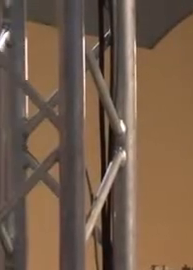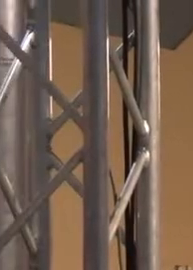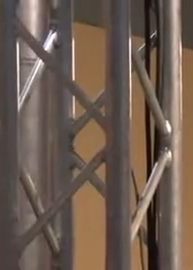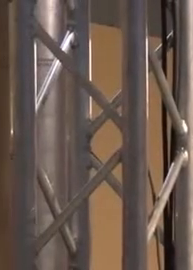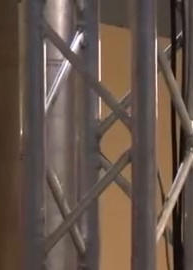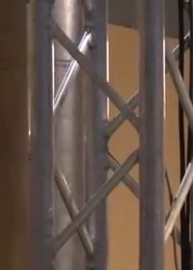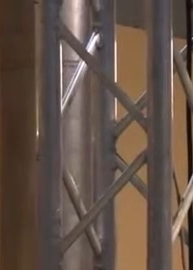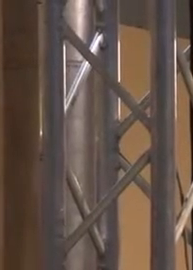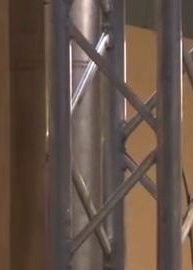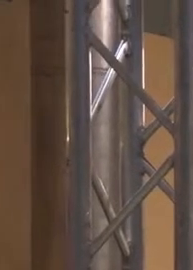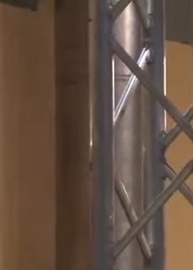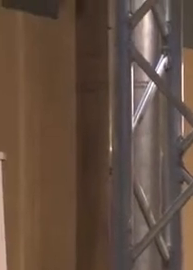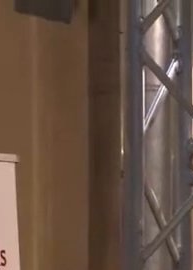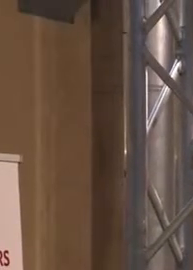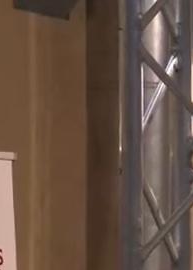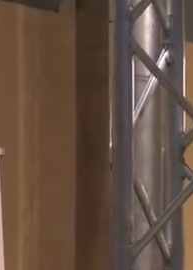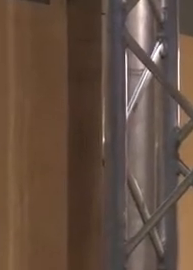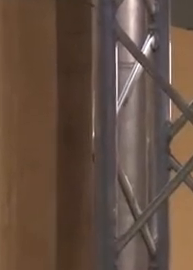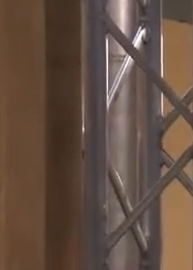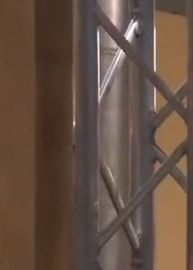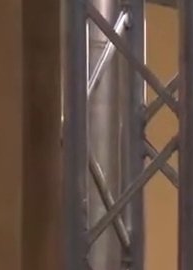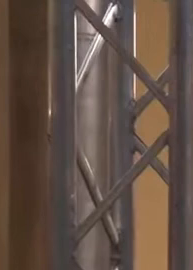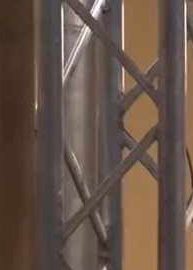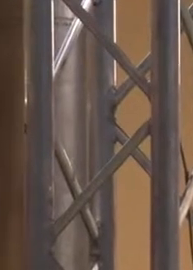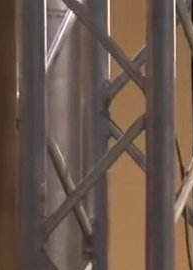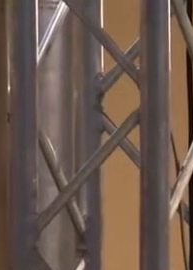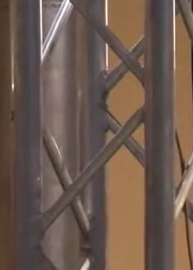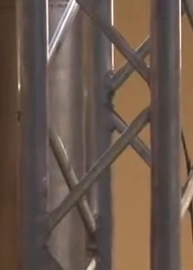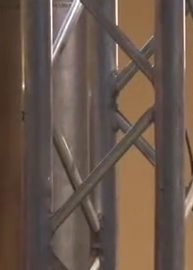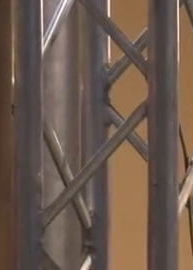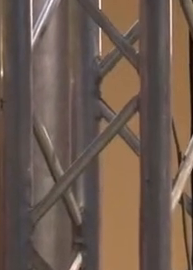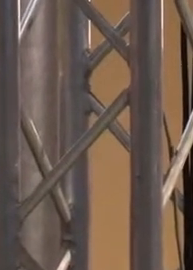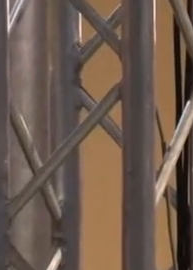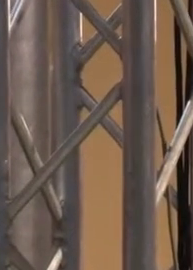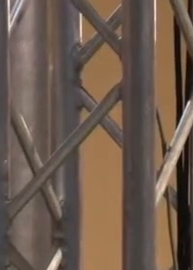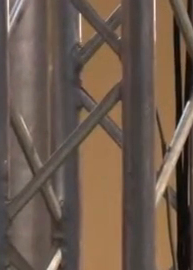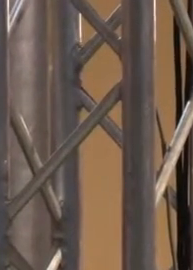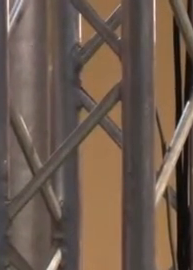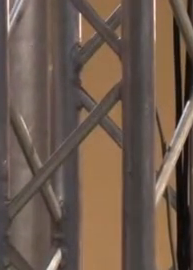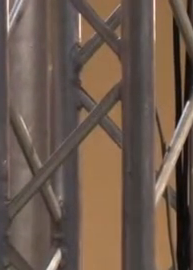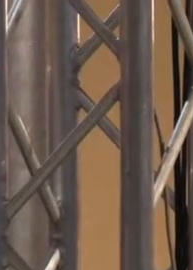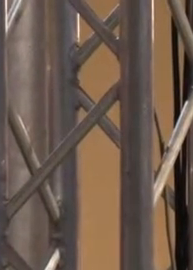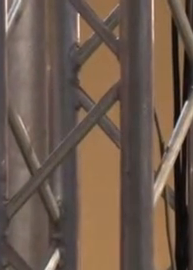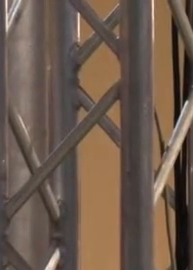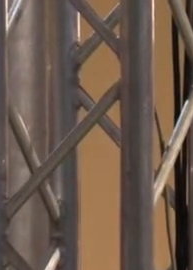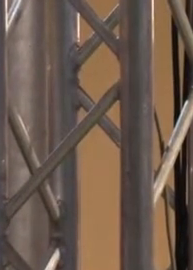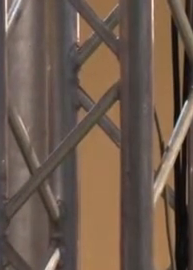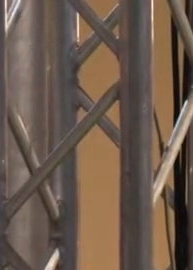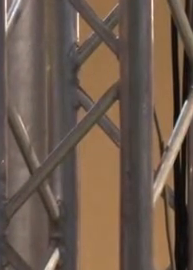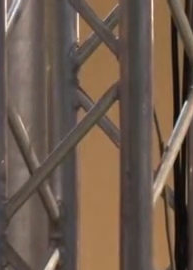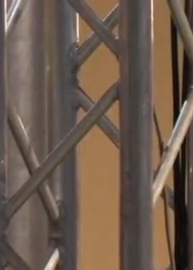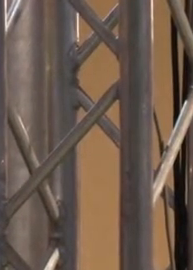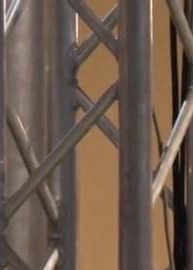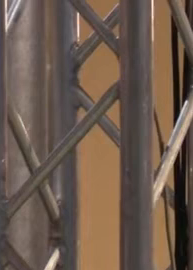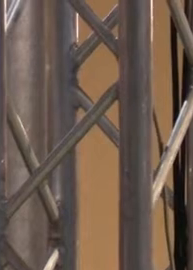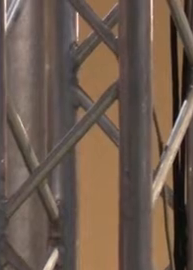COVID-19 virus that the people are asking themselves. And there are obviously